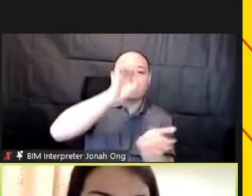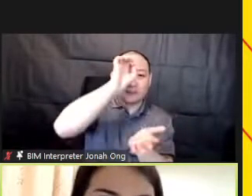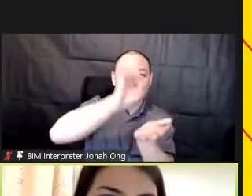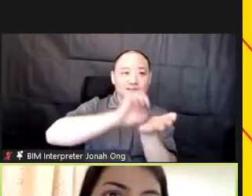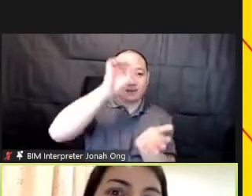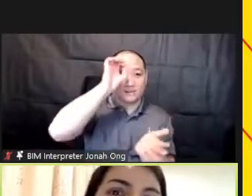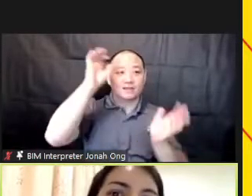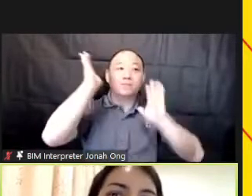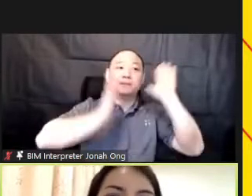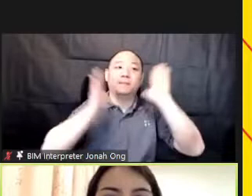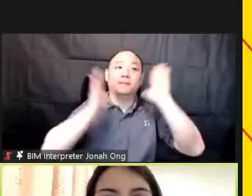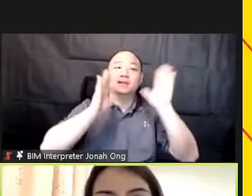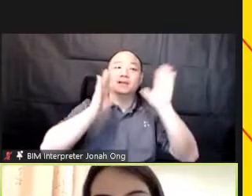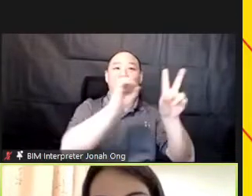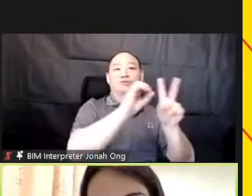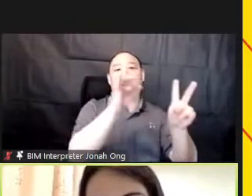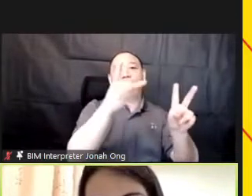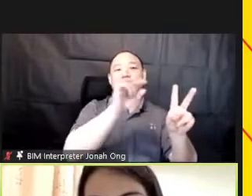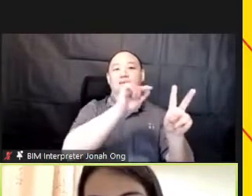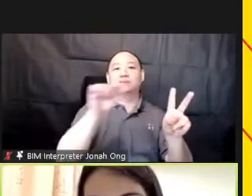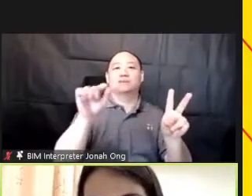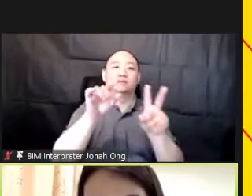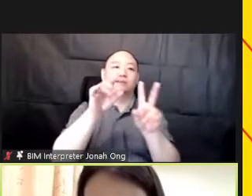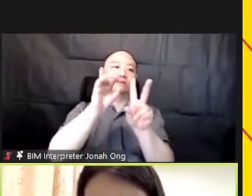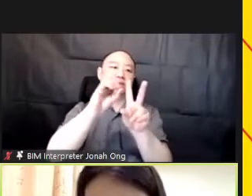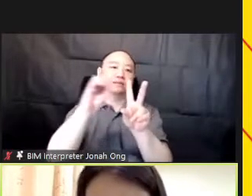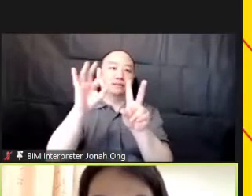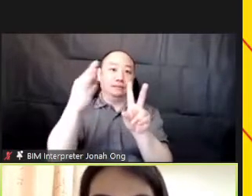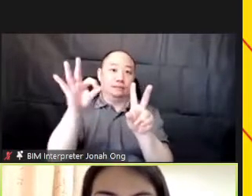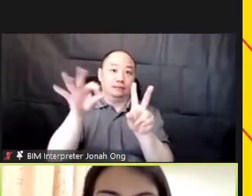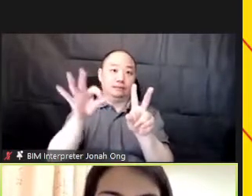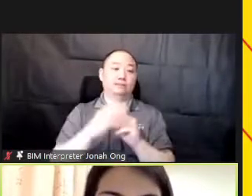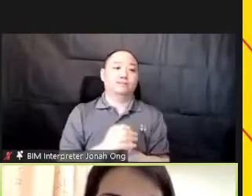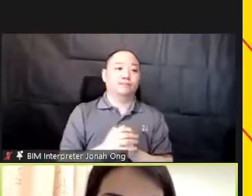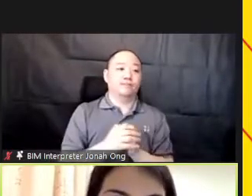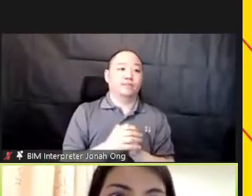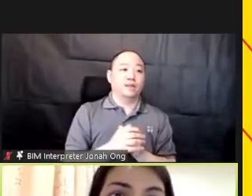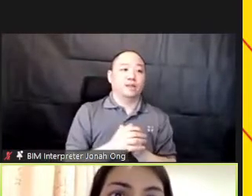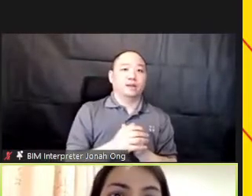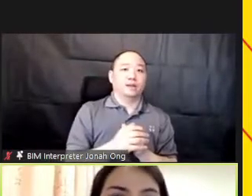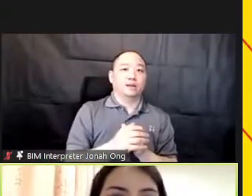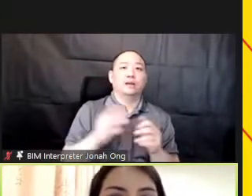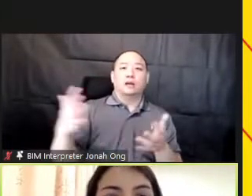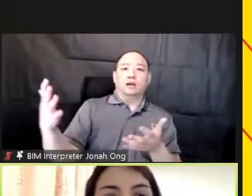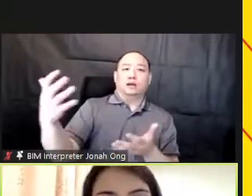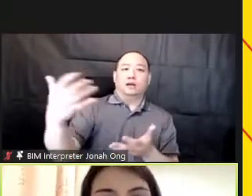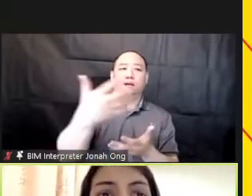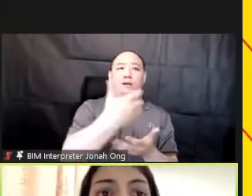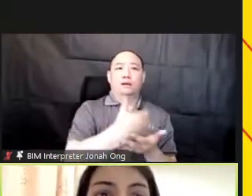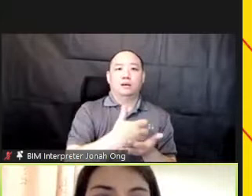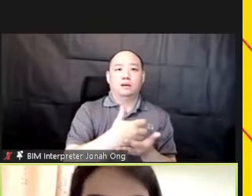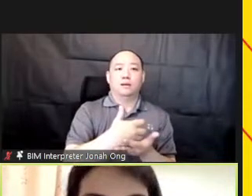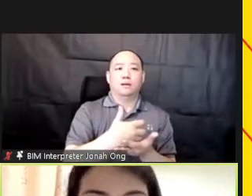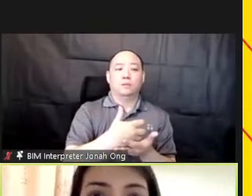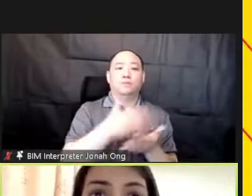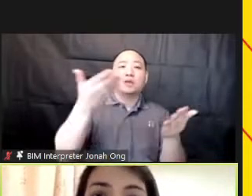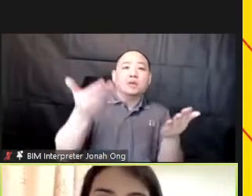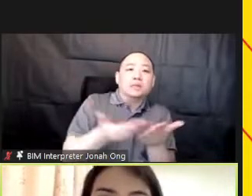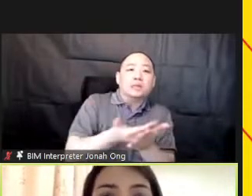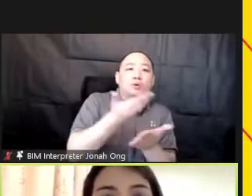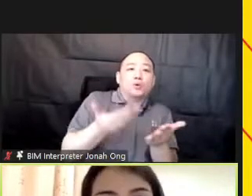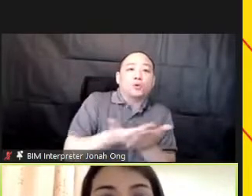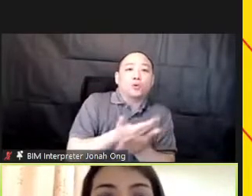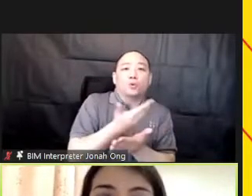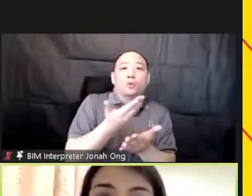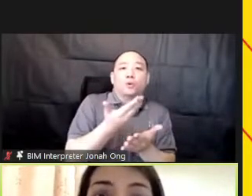will come back, right? So among the things that we put together in the Jawatan Kuasa at that time was a new education model where